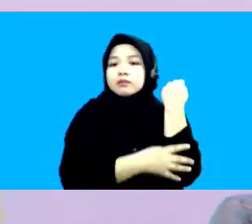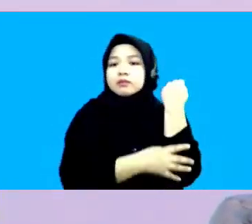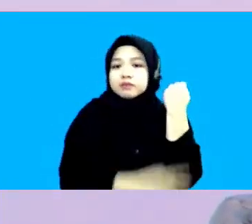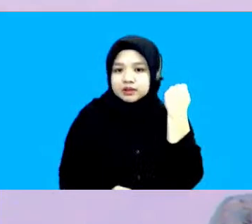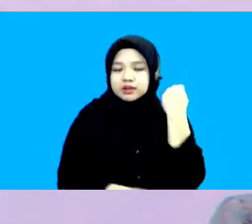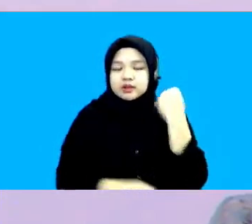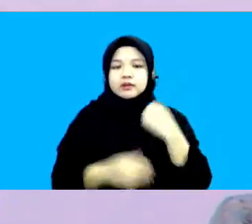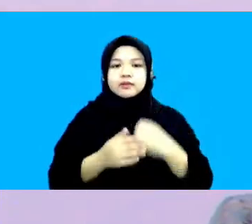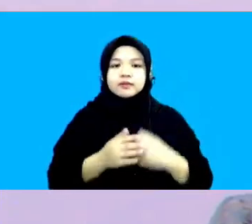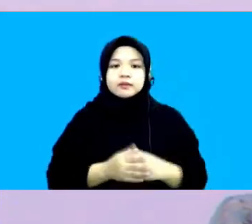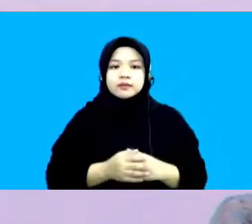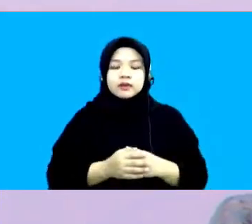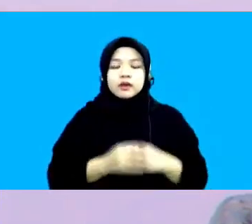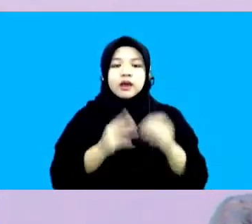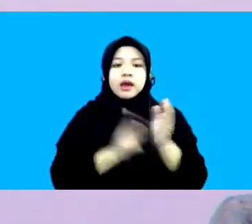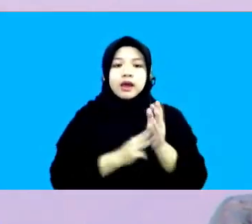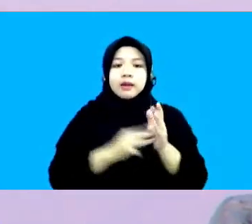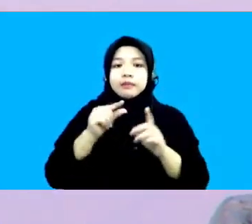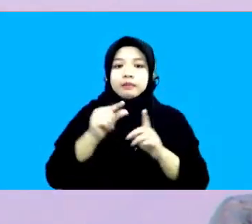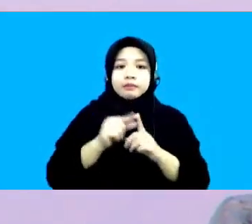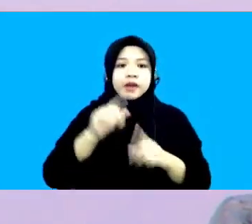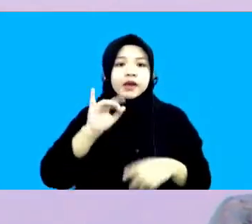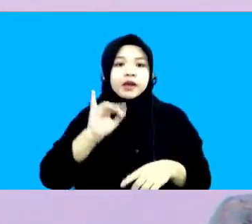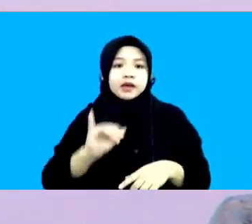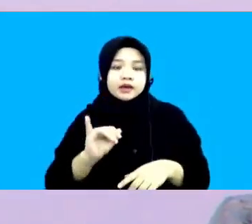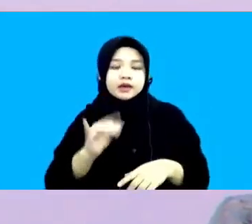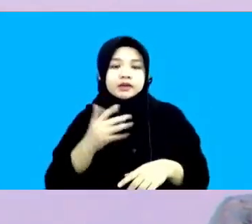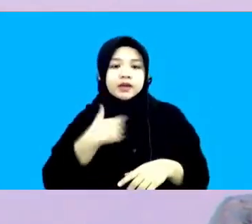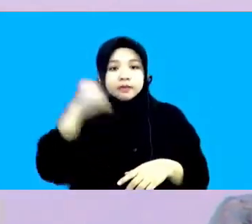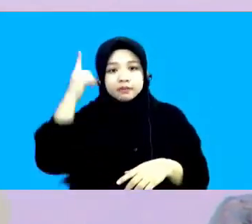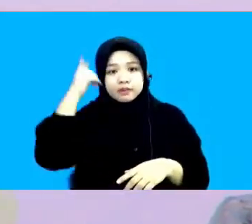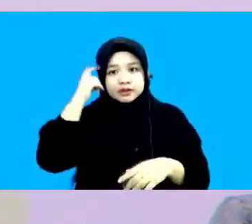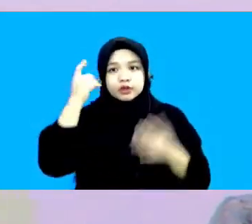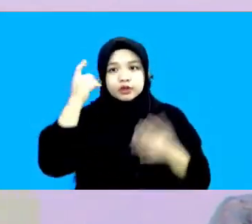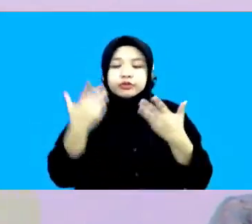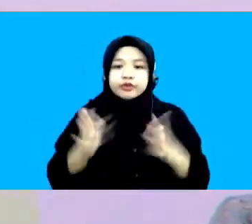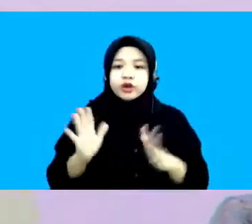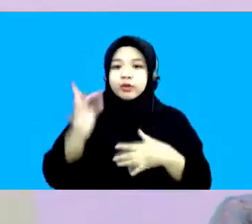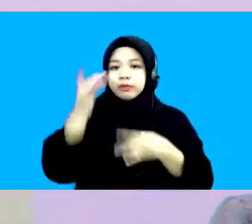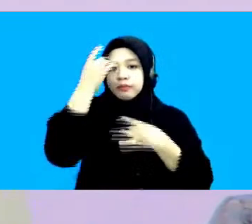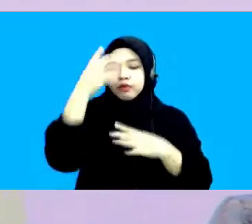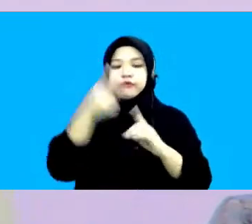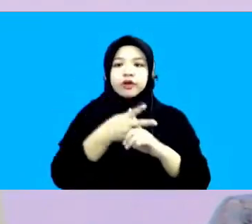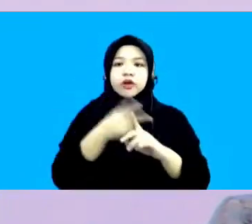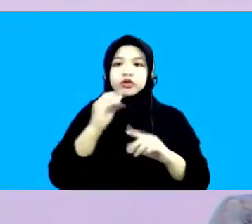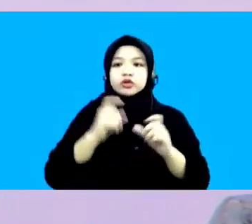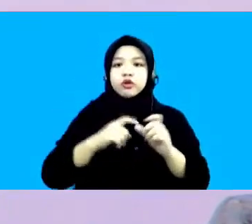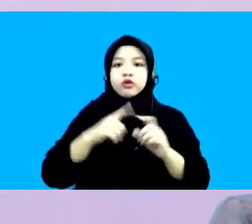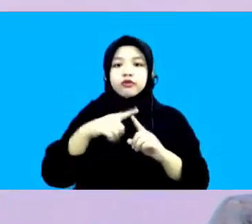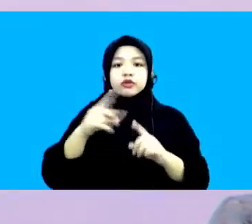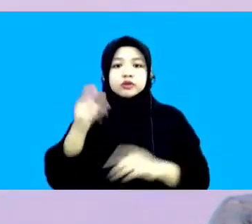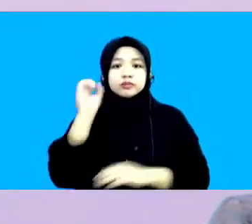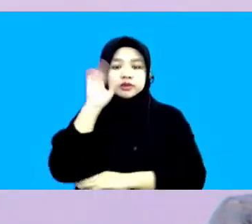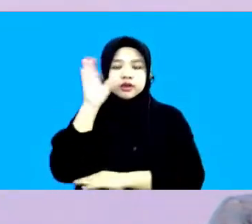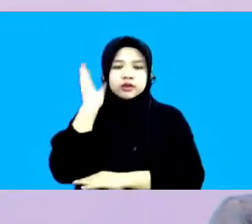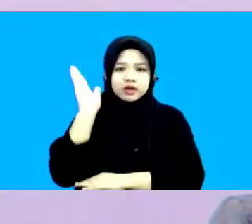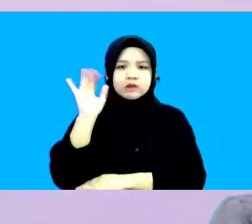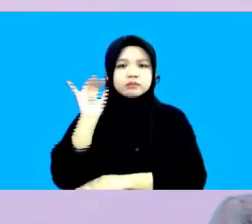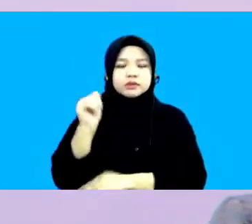invented Zoom must get maybe skyrocketing profit because of the pandemic. And